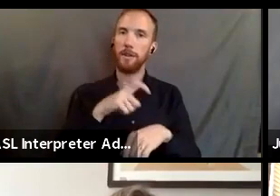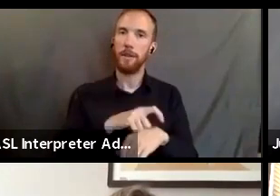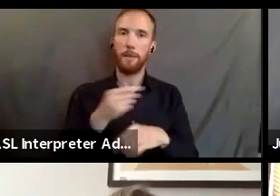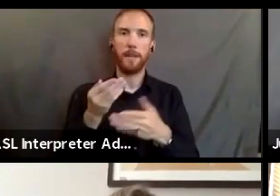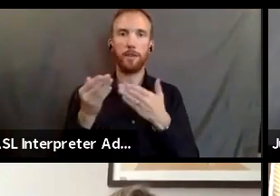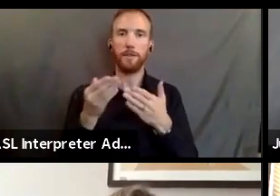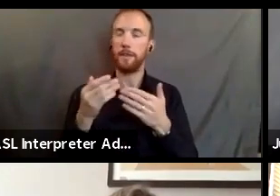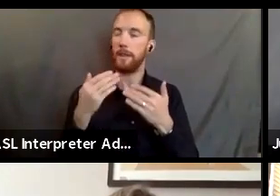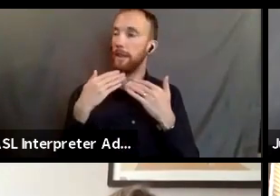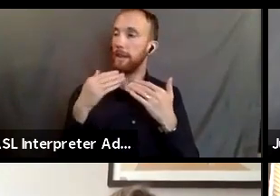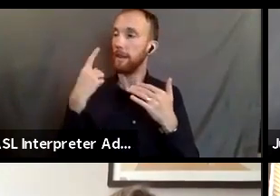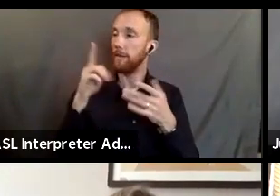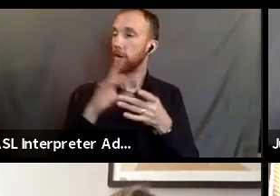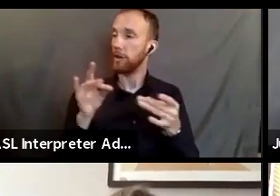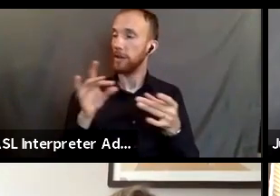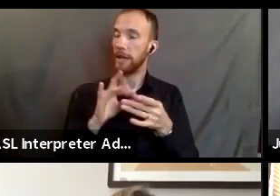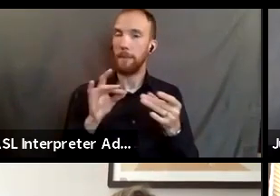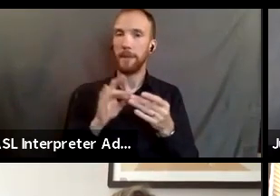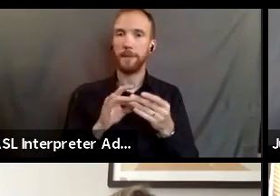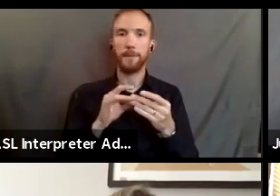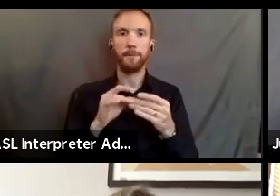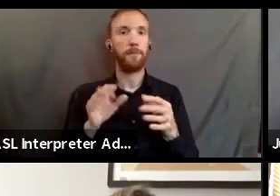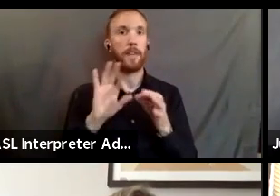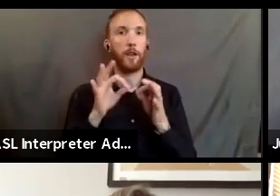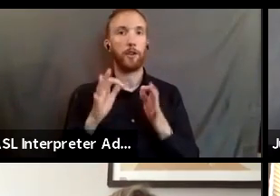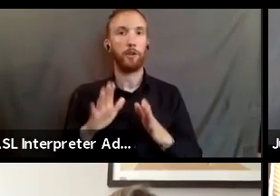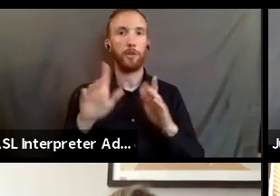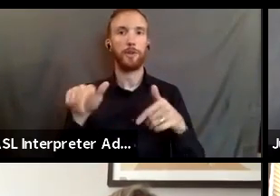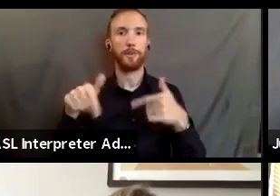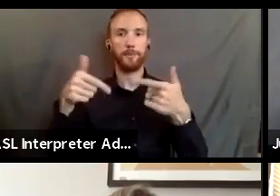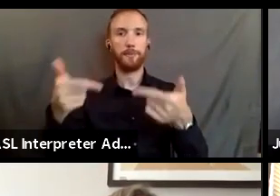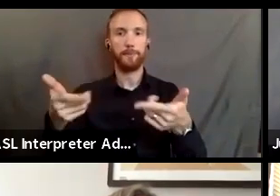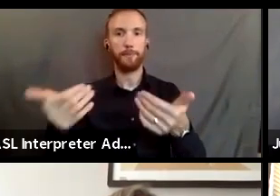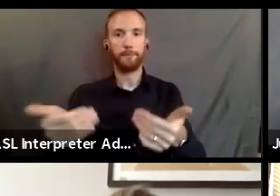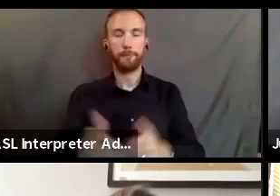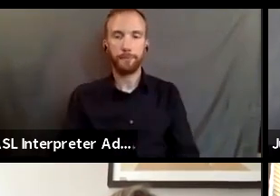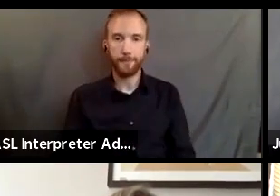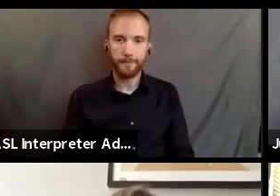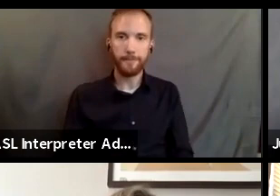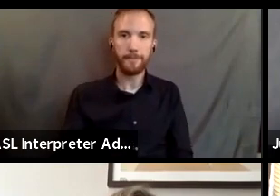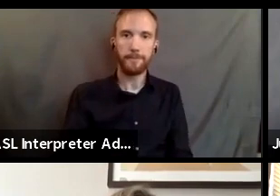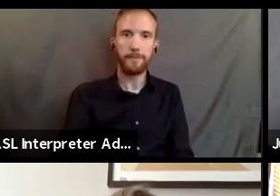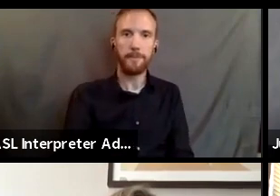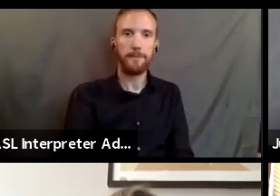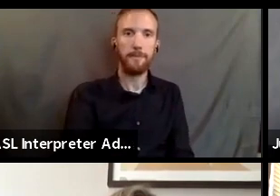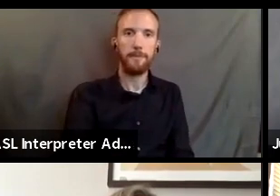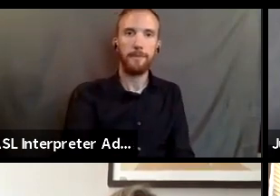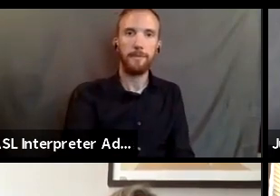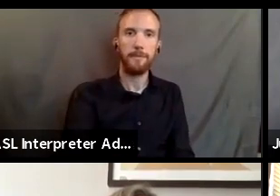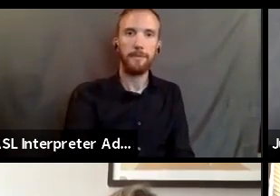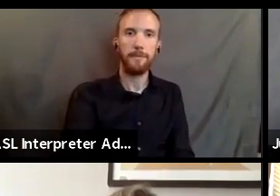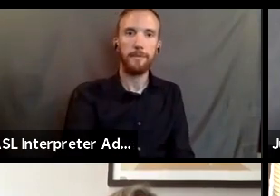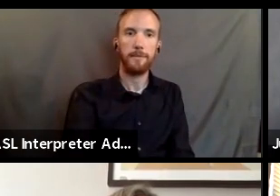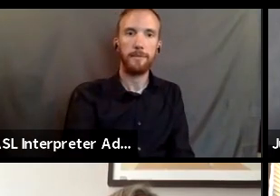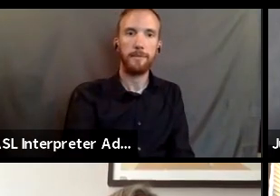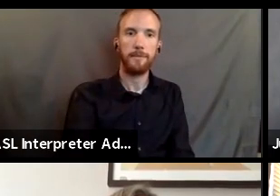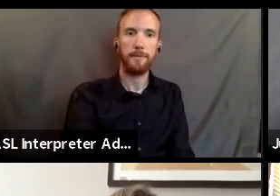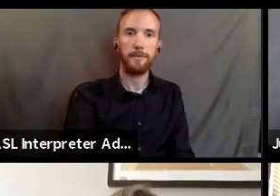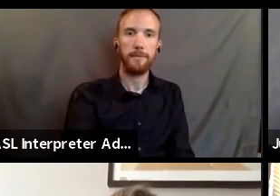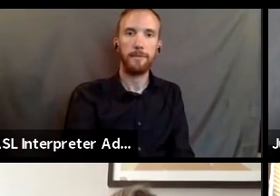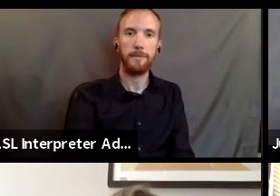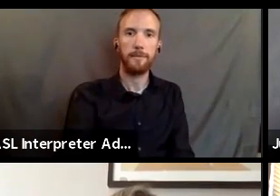comments mr president our next speaker will be malin vasanavant followed by speaker number 12 kristen matamore